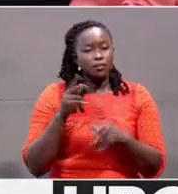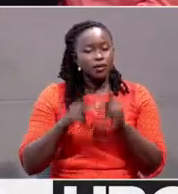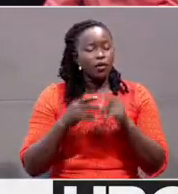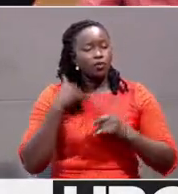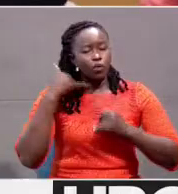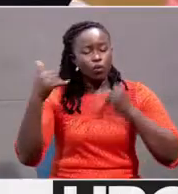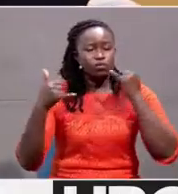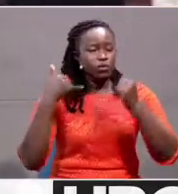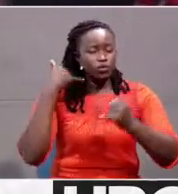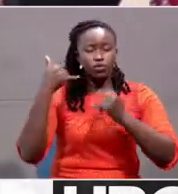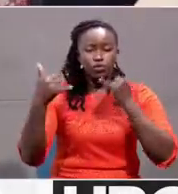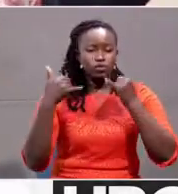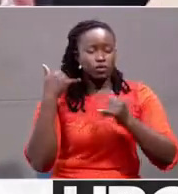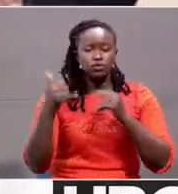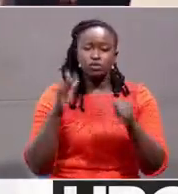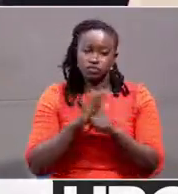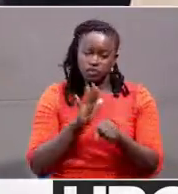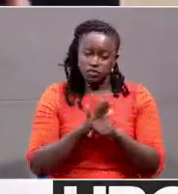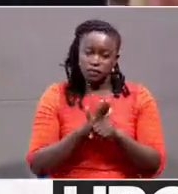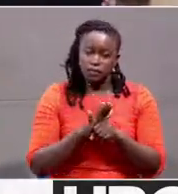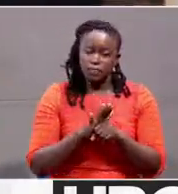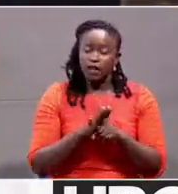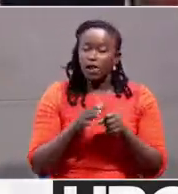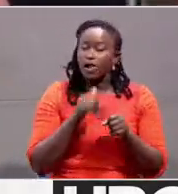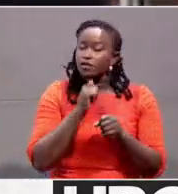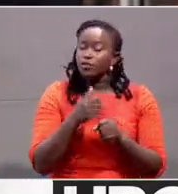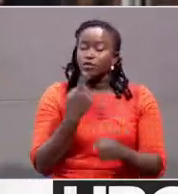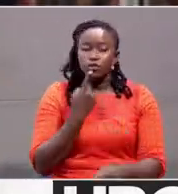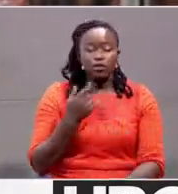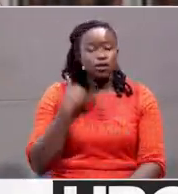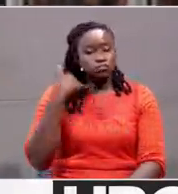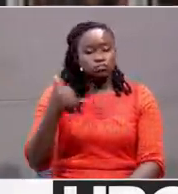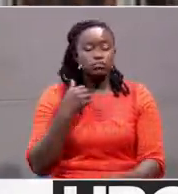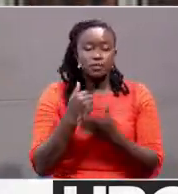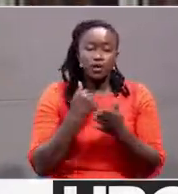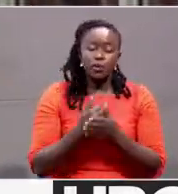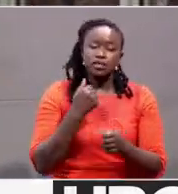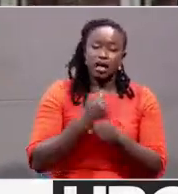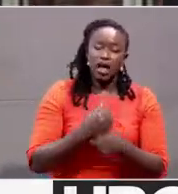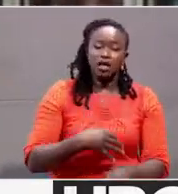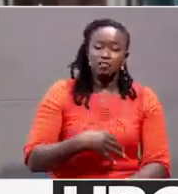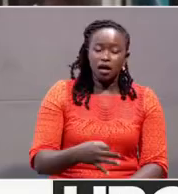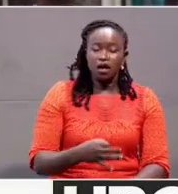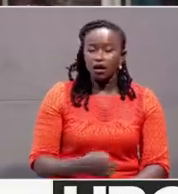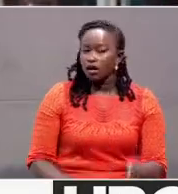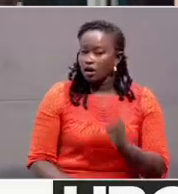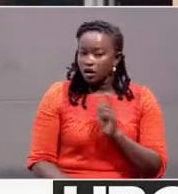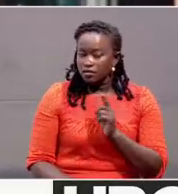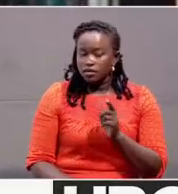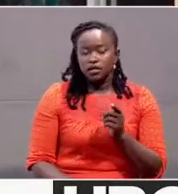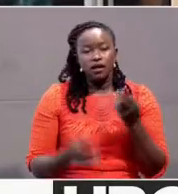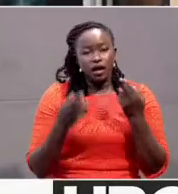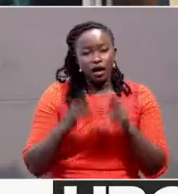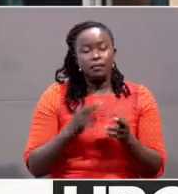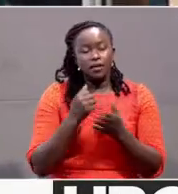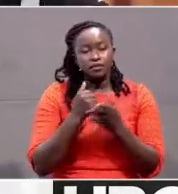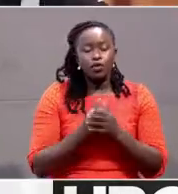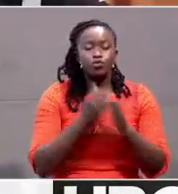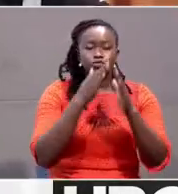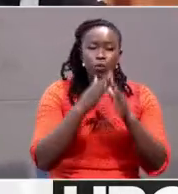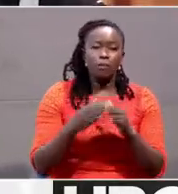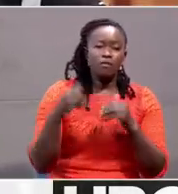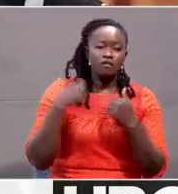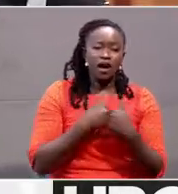were overwhelming. And these were not phone calls because a girl is pregnant half the time. It was because of domestic